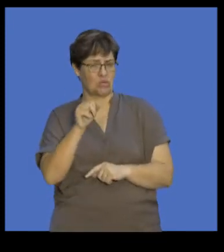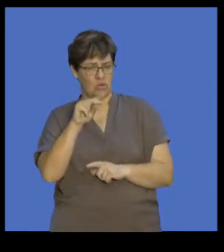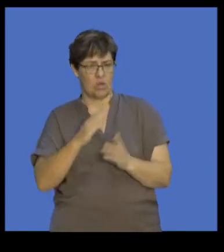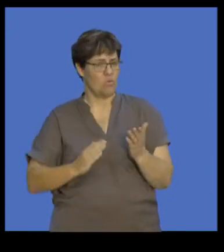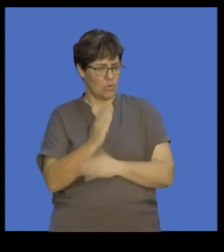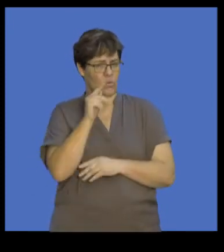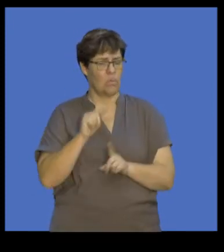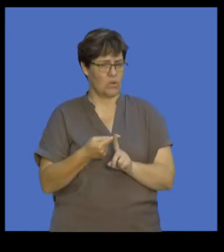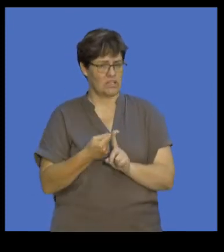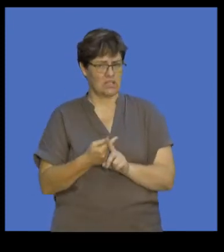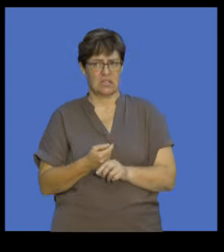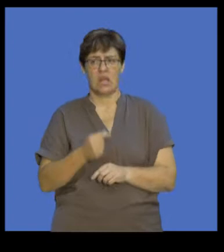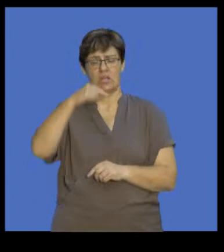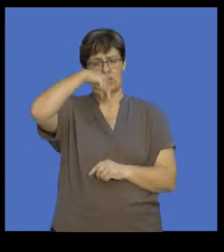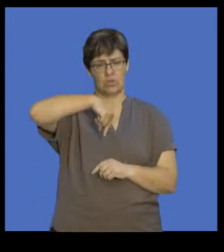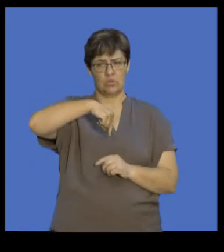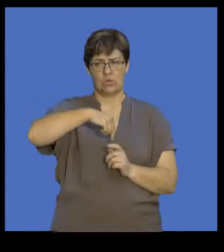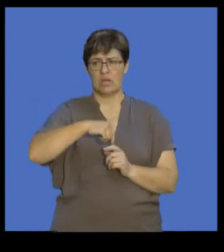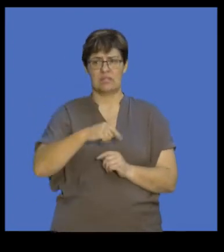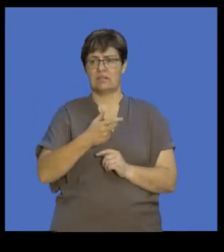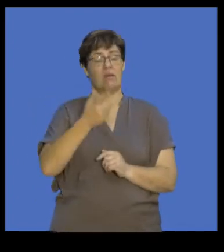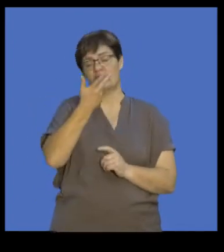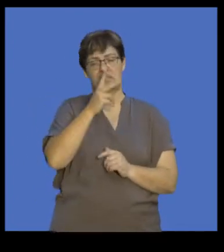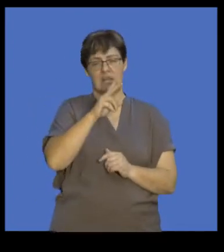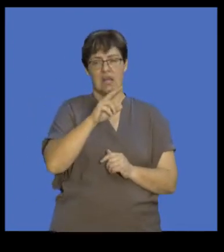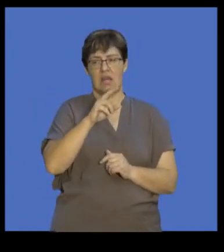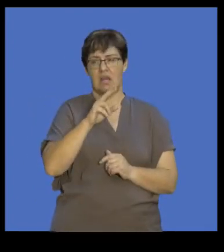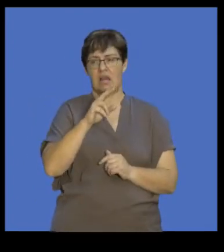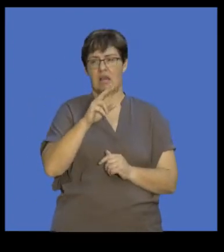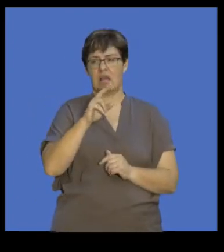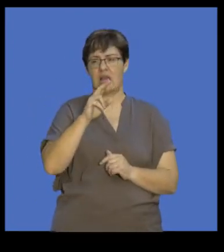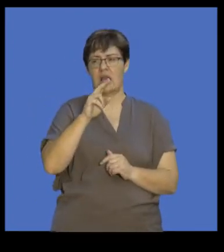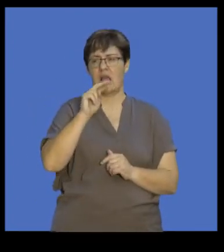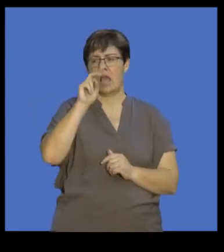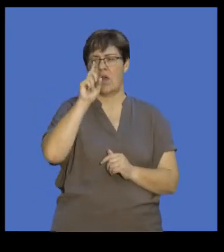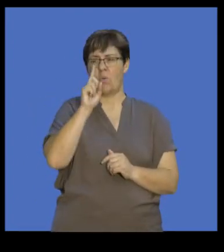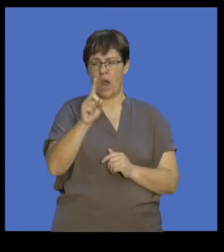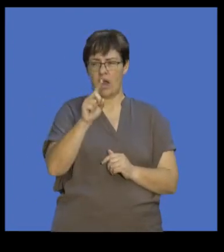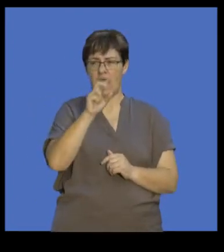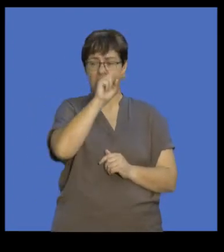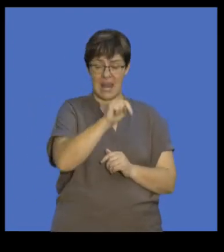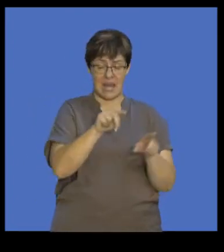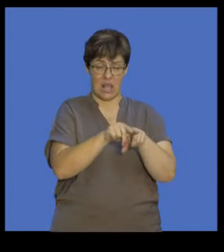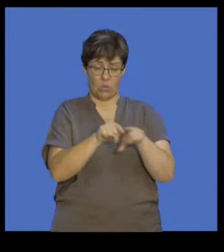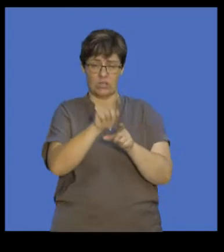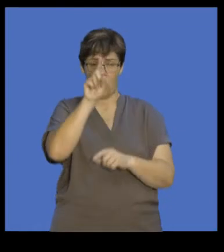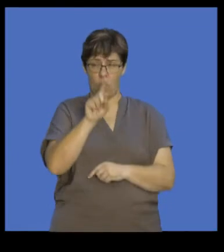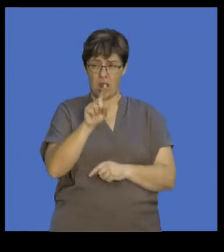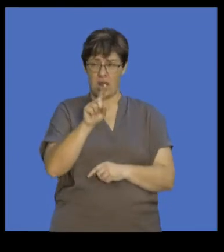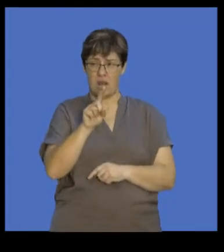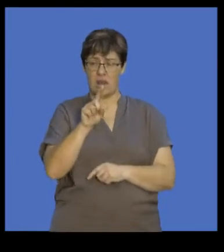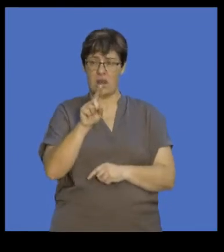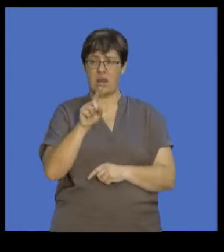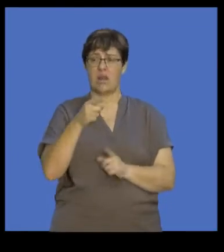determine the number of electrons that must pass through a point, which is Q, in this case it's 1 coulomb divided by the